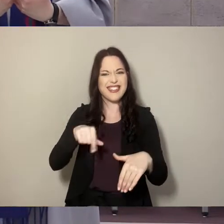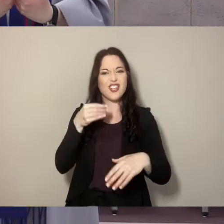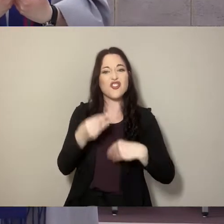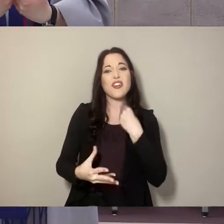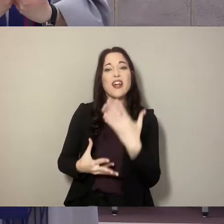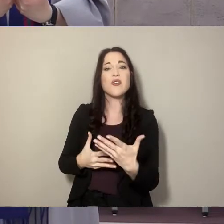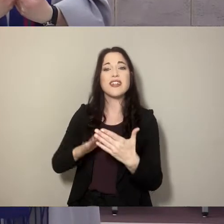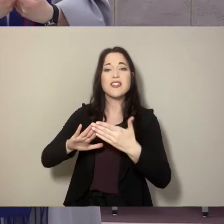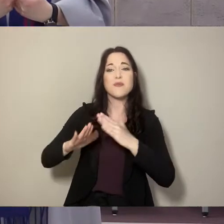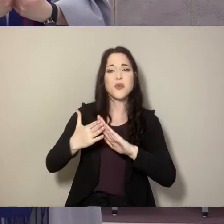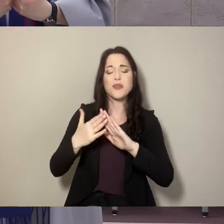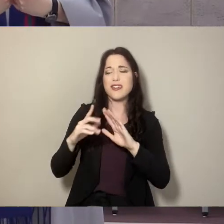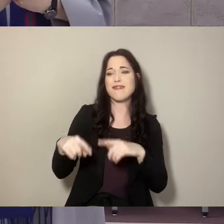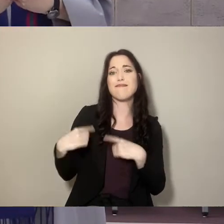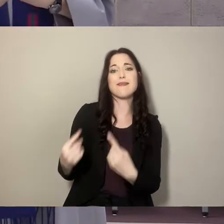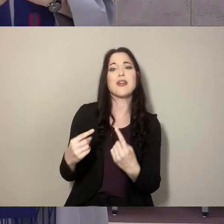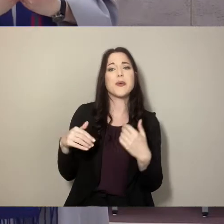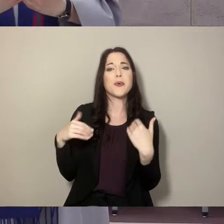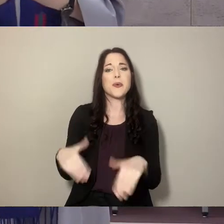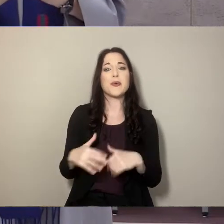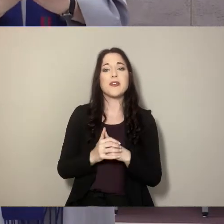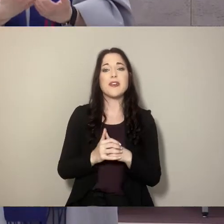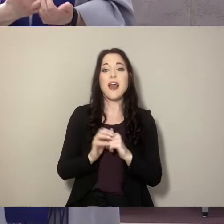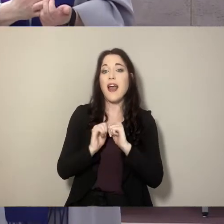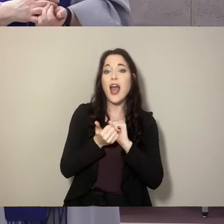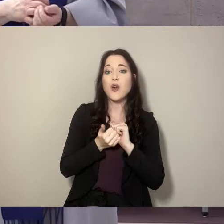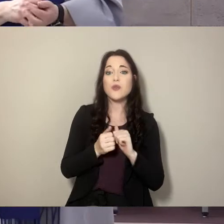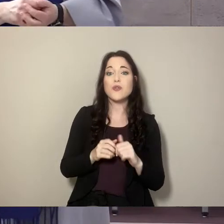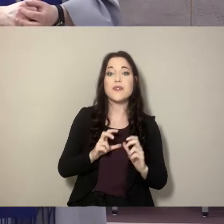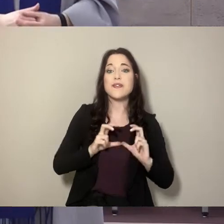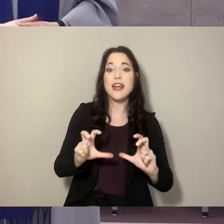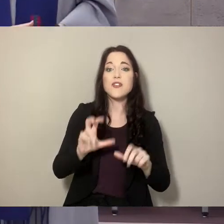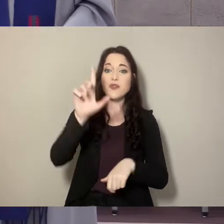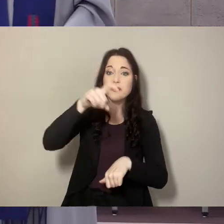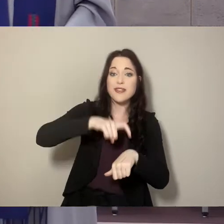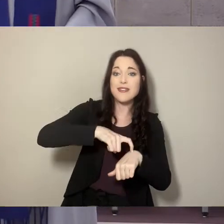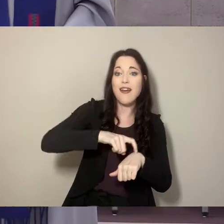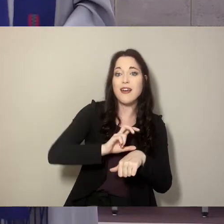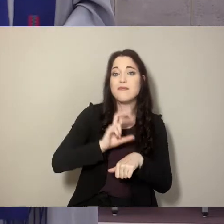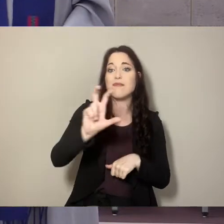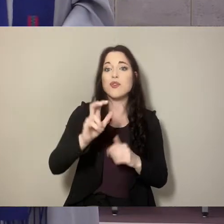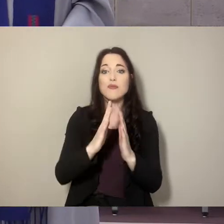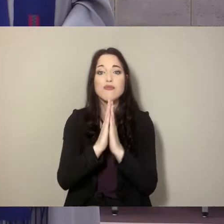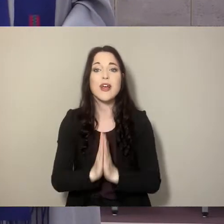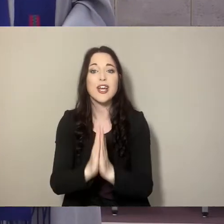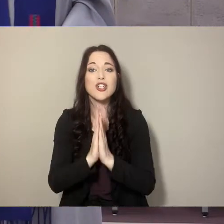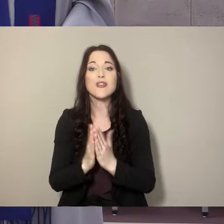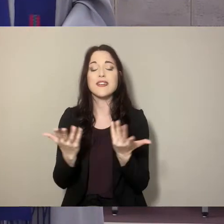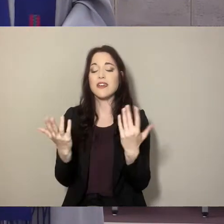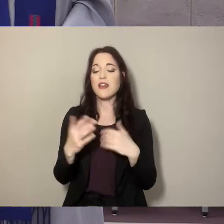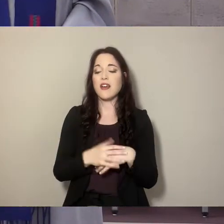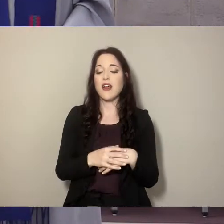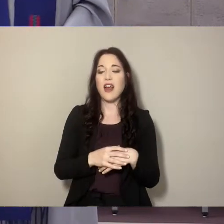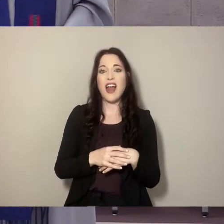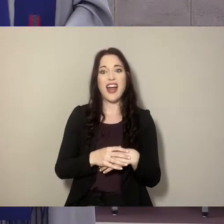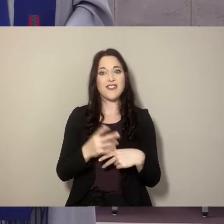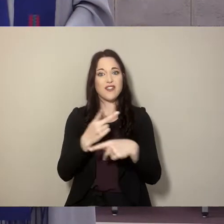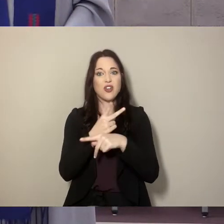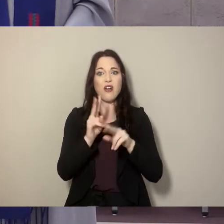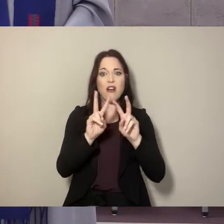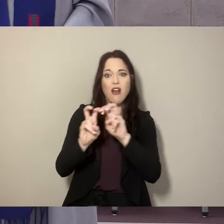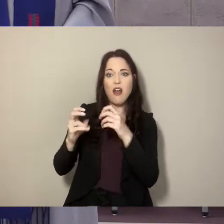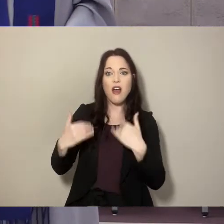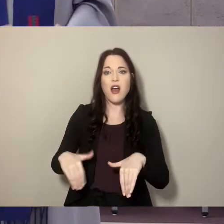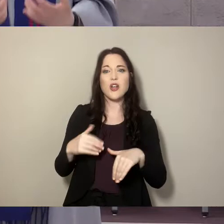so many ways. You give through your time, your prayers. I'm finding that each of you are teaching me what it means